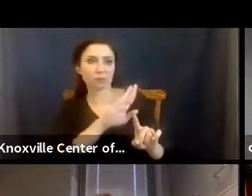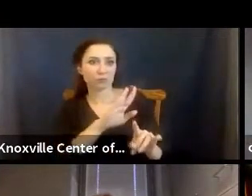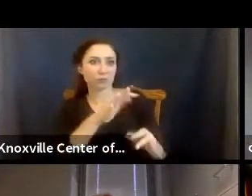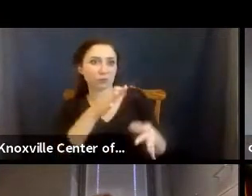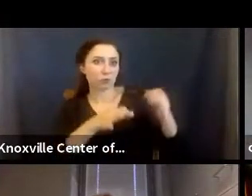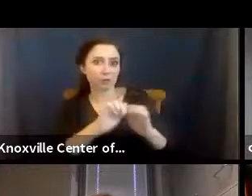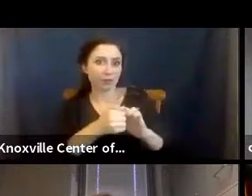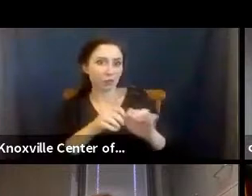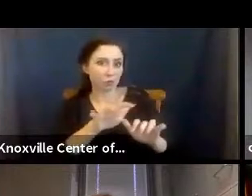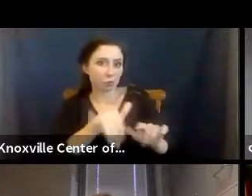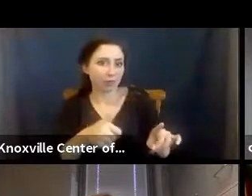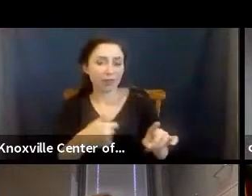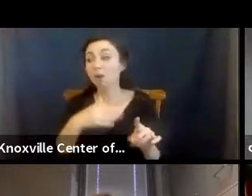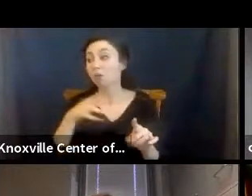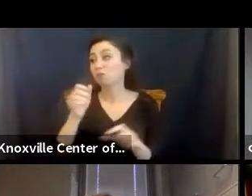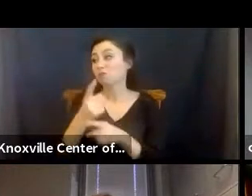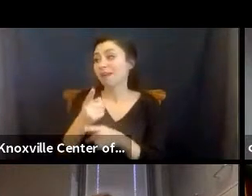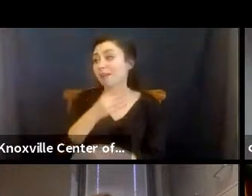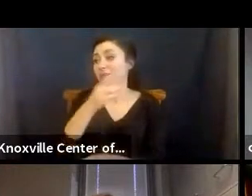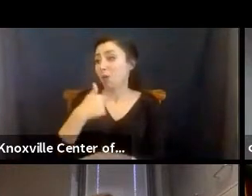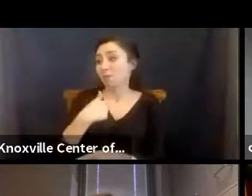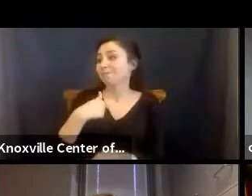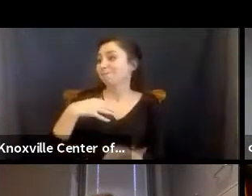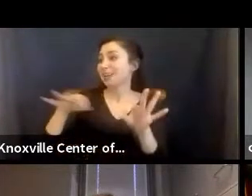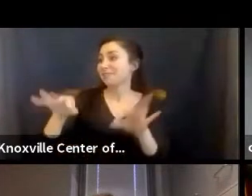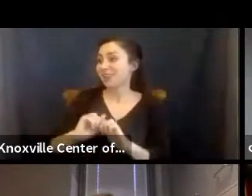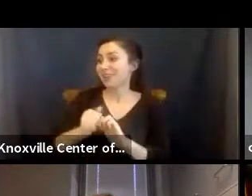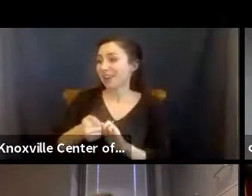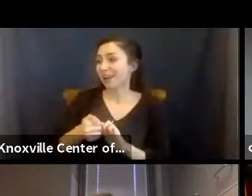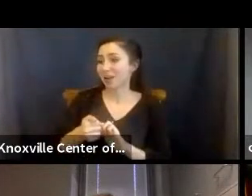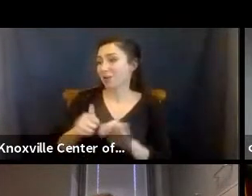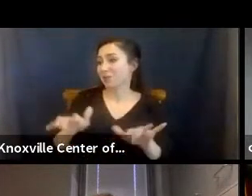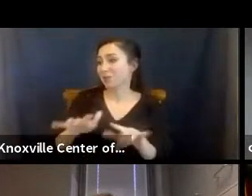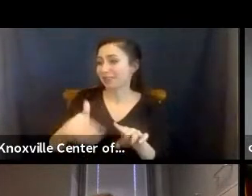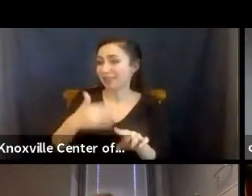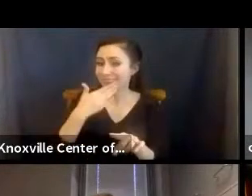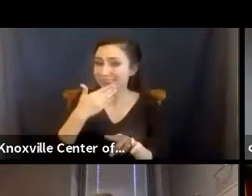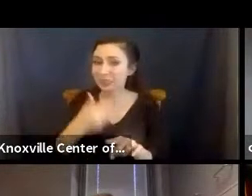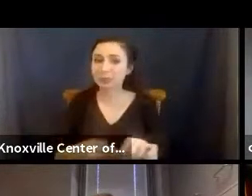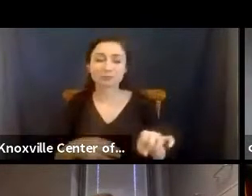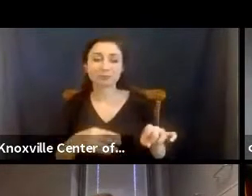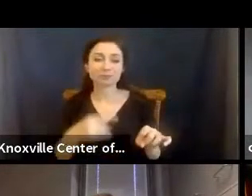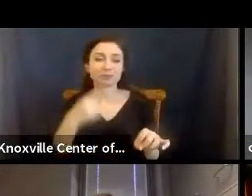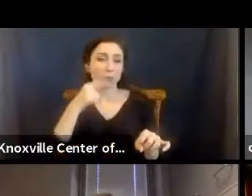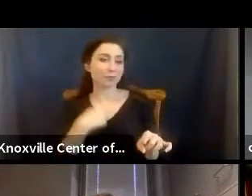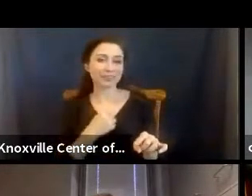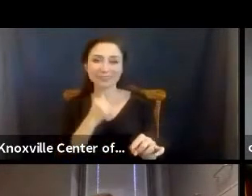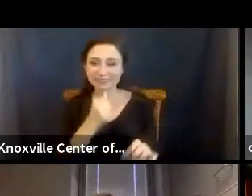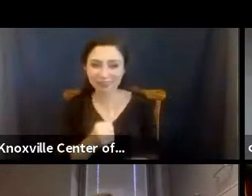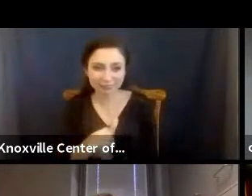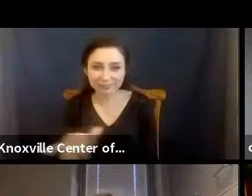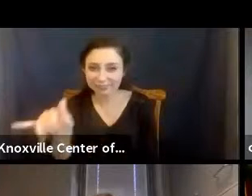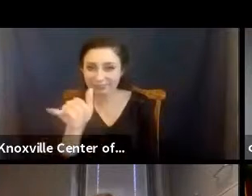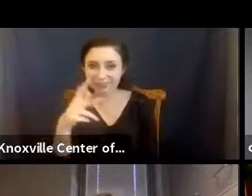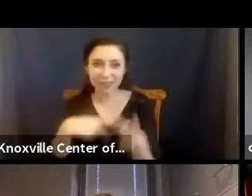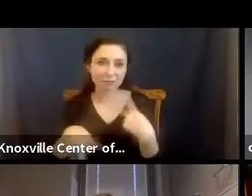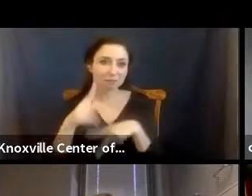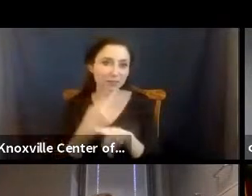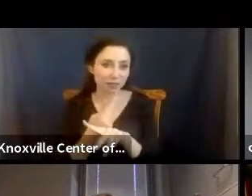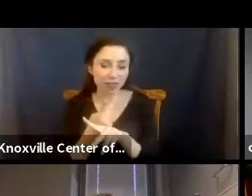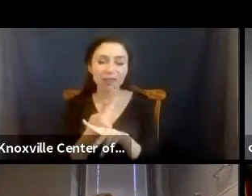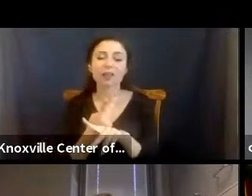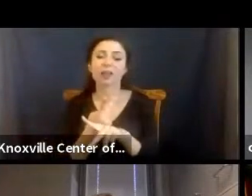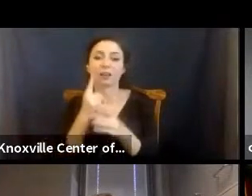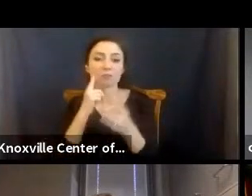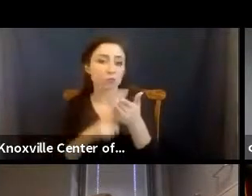that, so I'm glad that you asked. Because to me, inherently, it's not going to be the same type of exercise. It's not